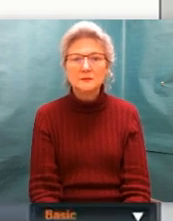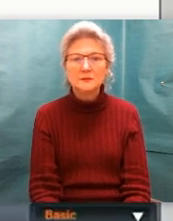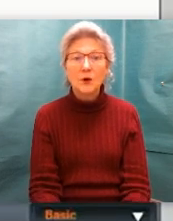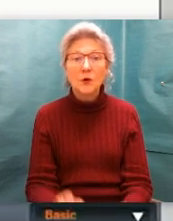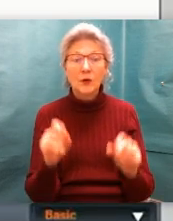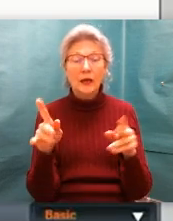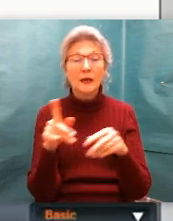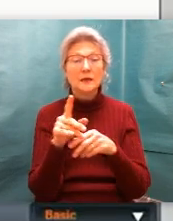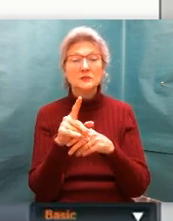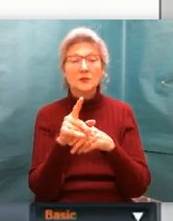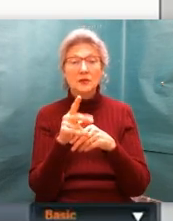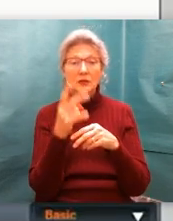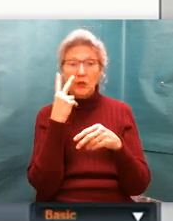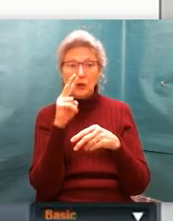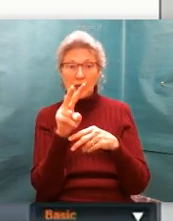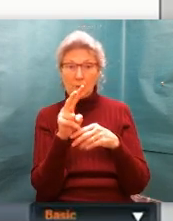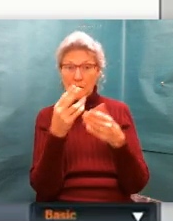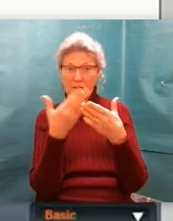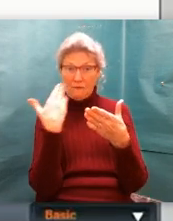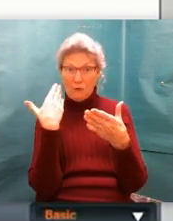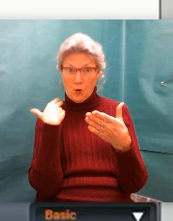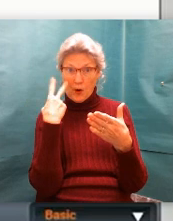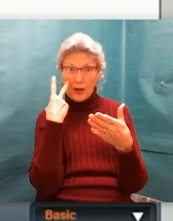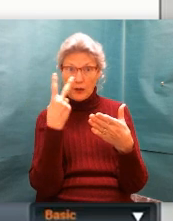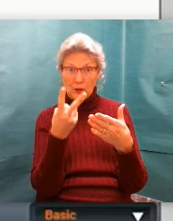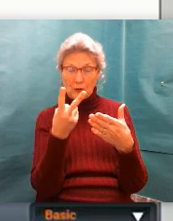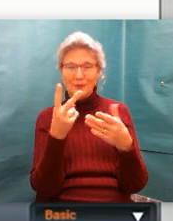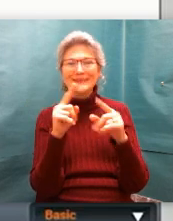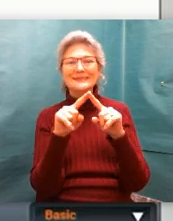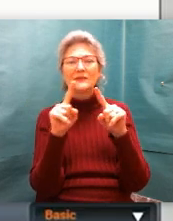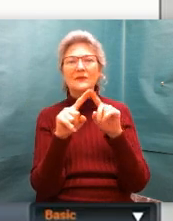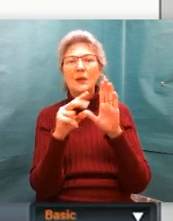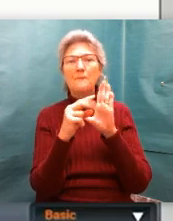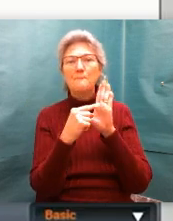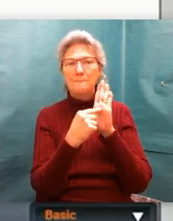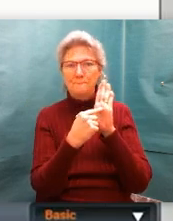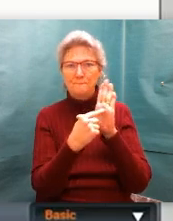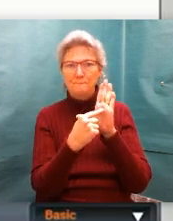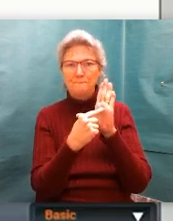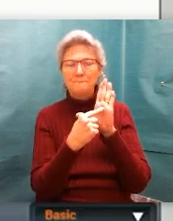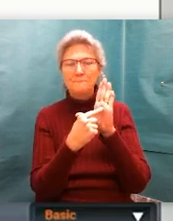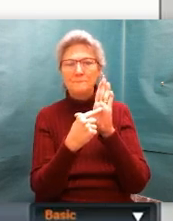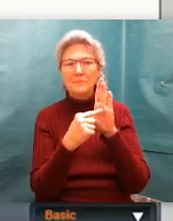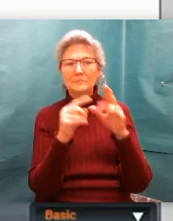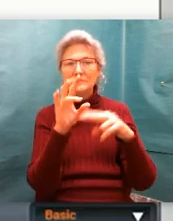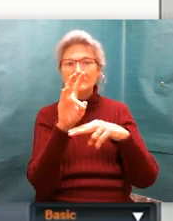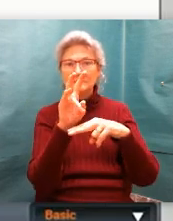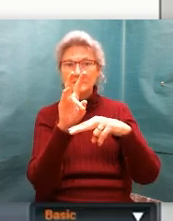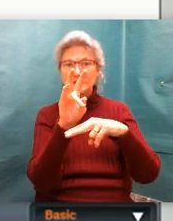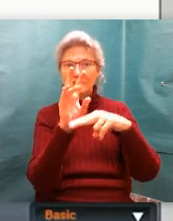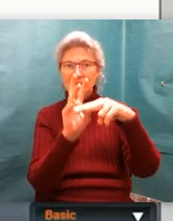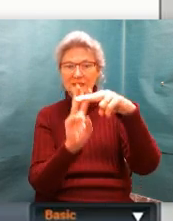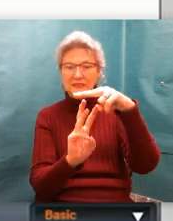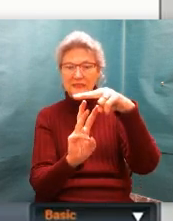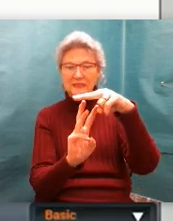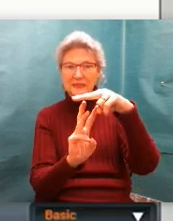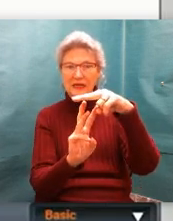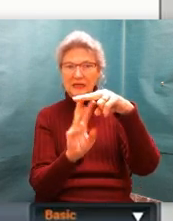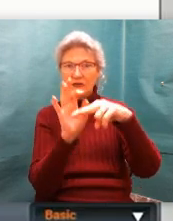Okay, so let's take what we did before and look at it with a different model. So 7 6, which is our fraction greater than 1,